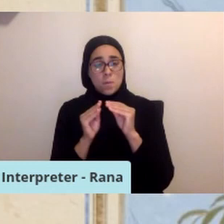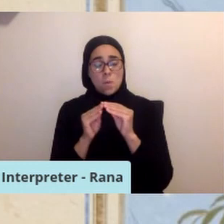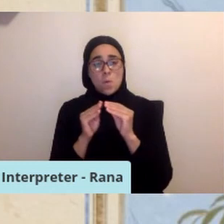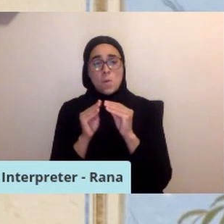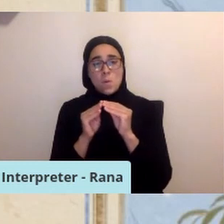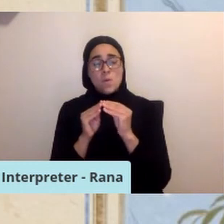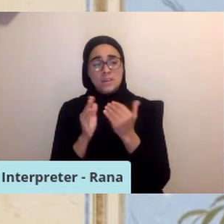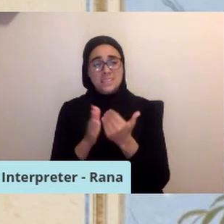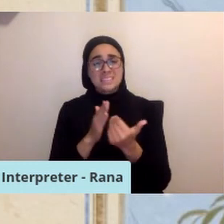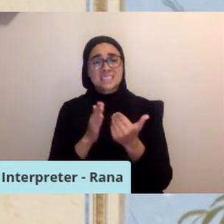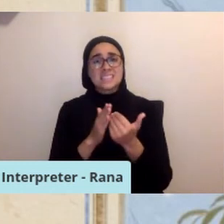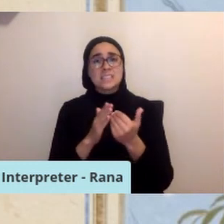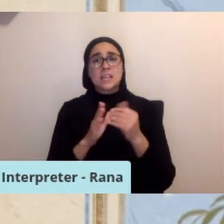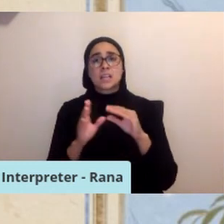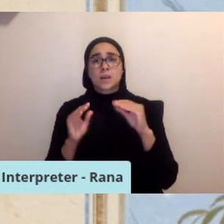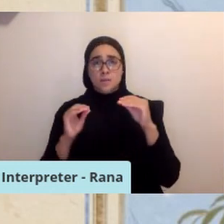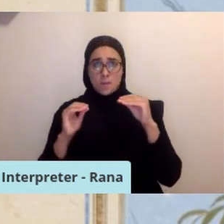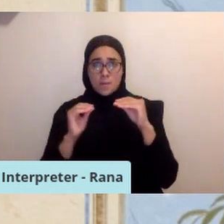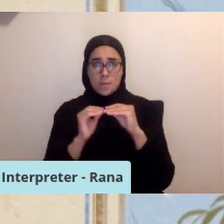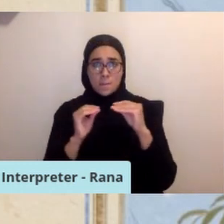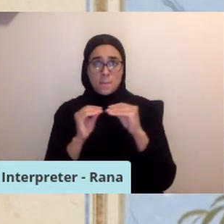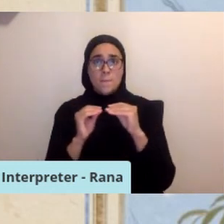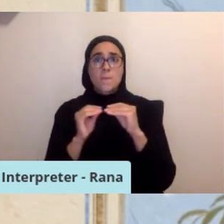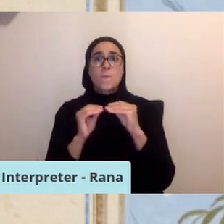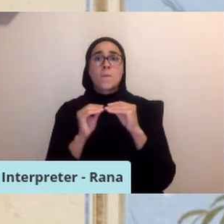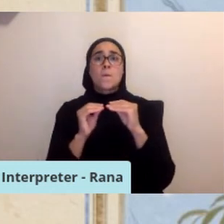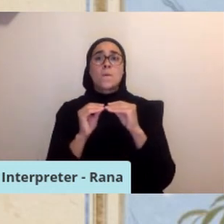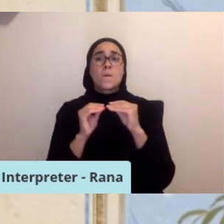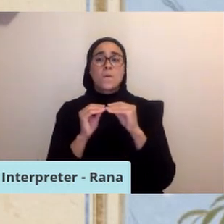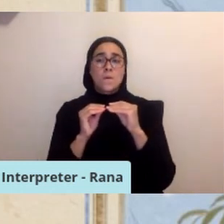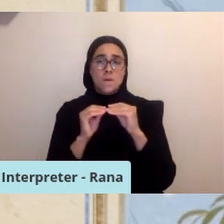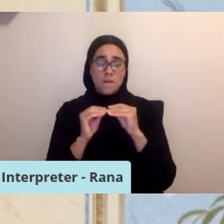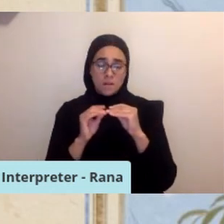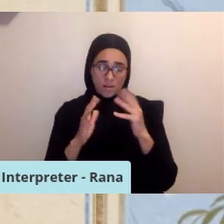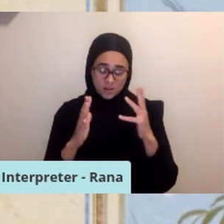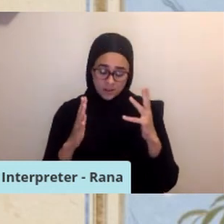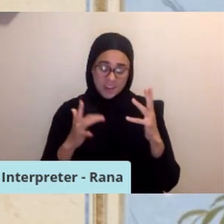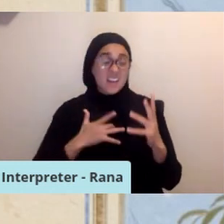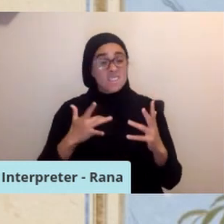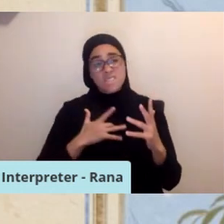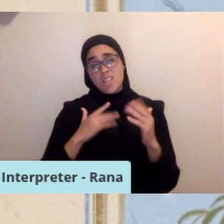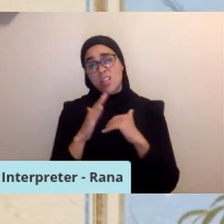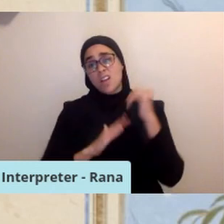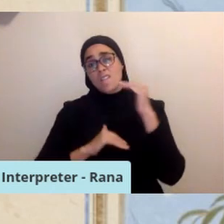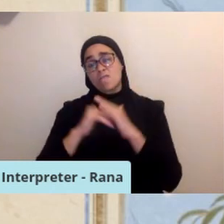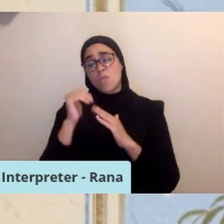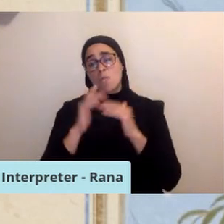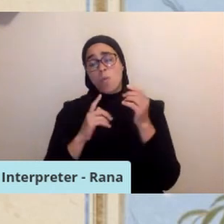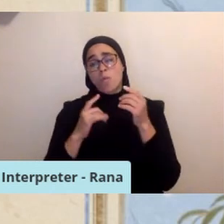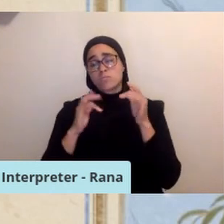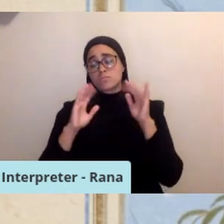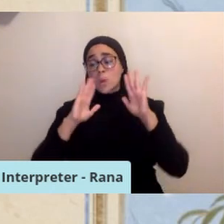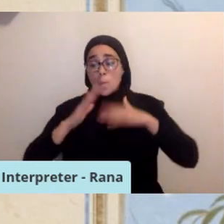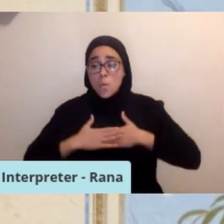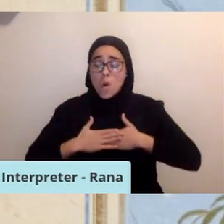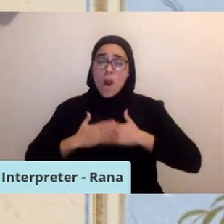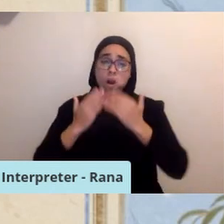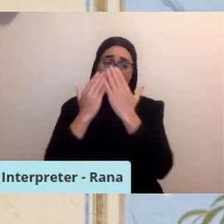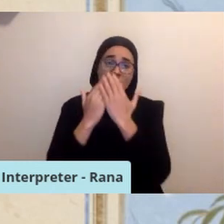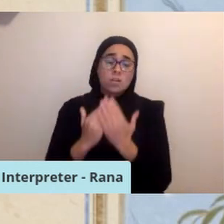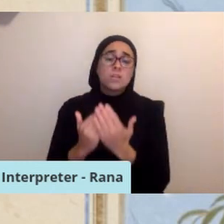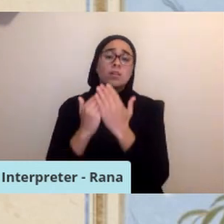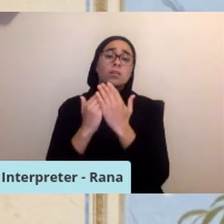There's more light. There's solace in prayer. We've had a wonderful comfort